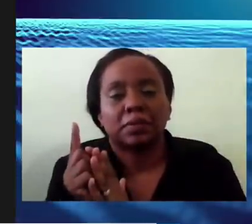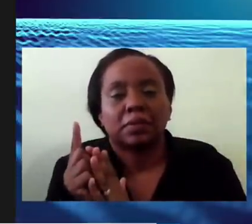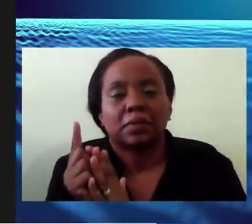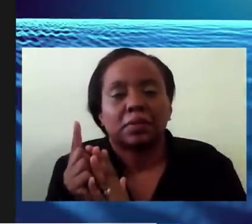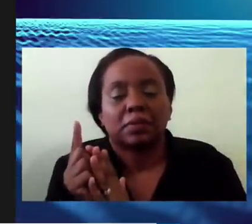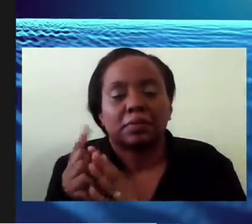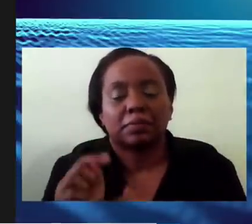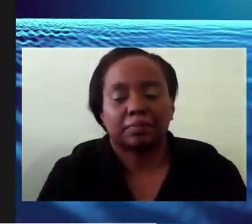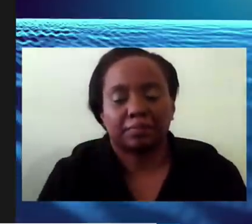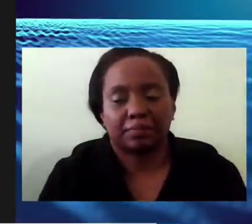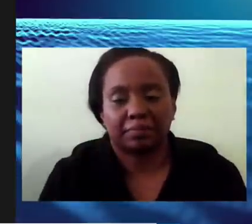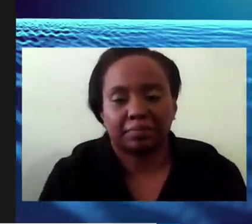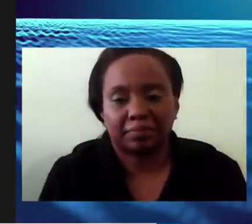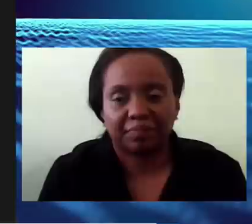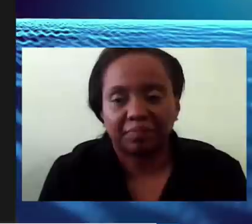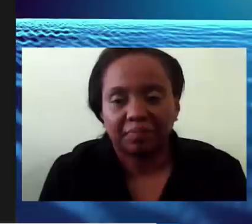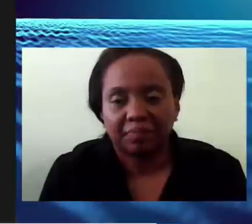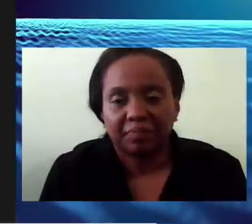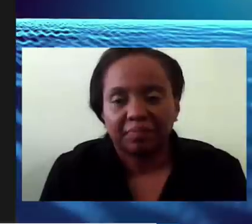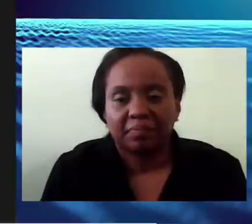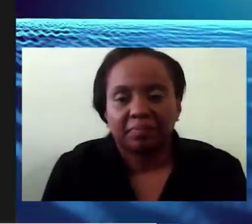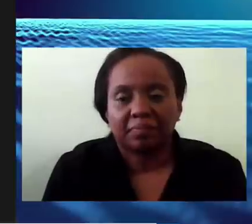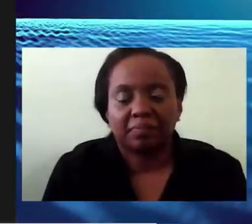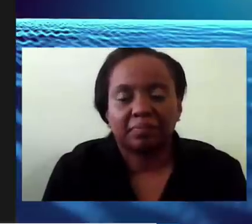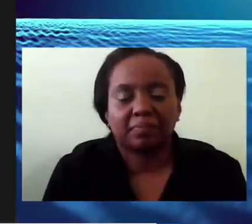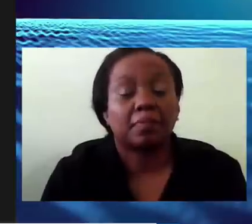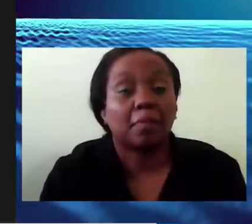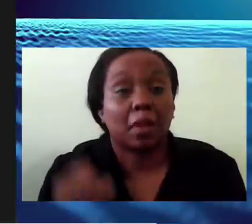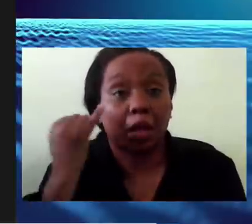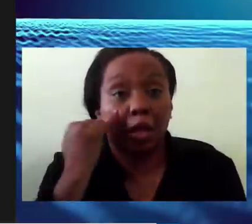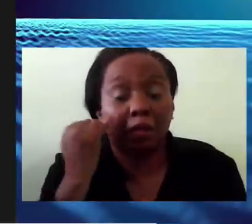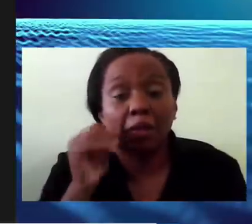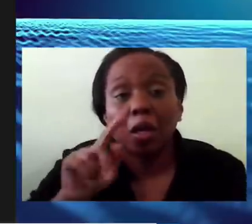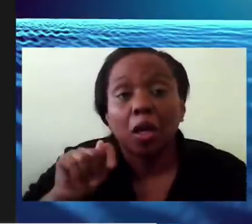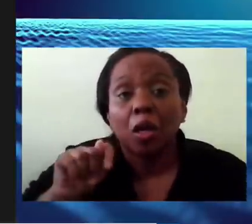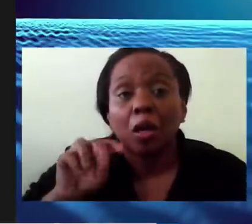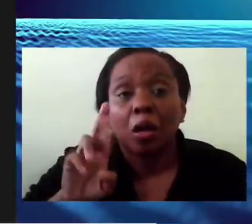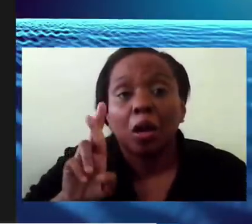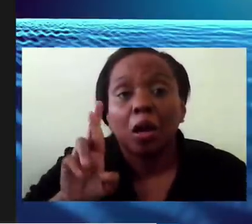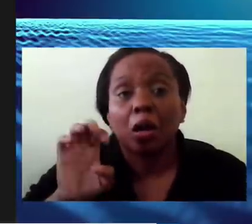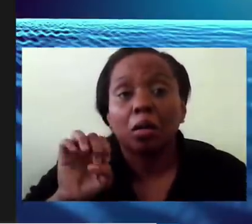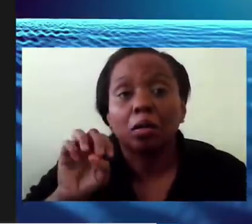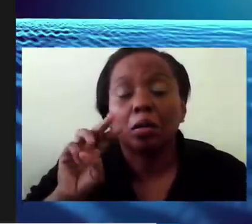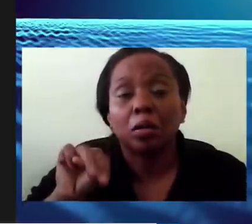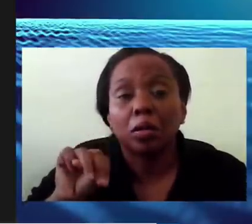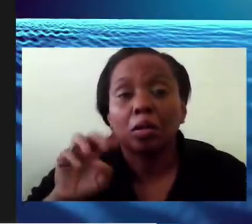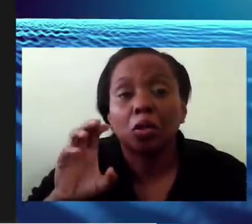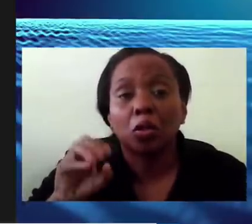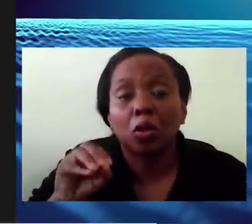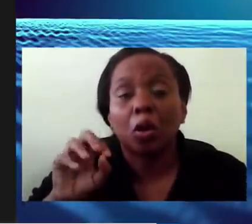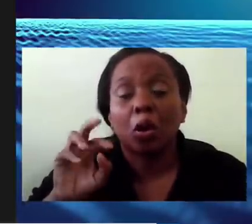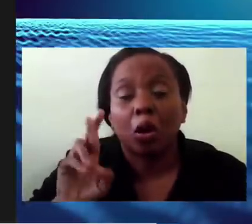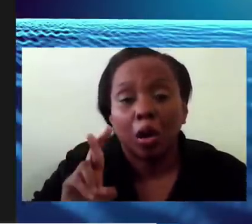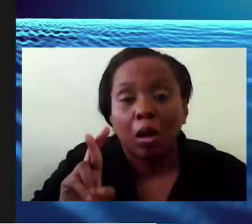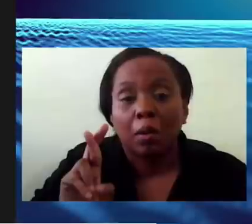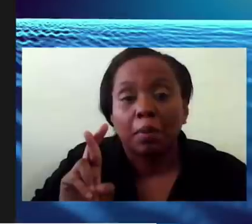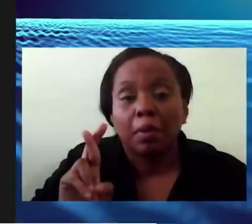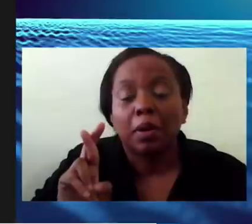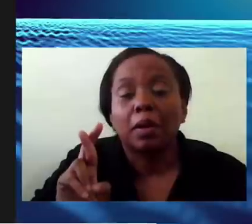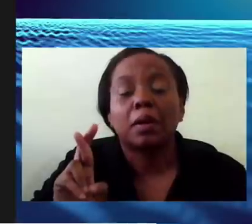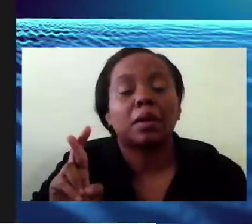of seismic signal that is associated with venting at the surface of the volcano. So this